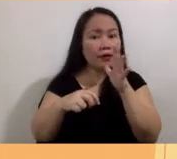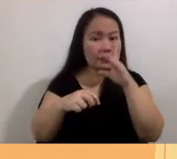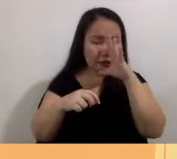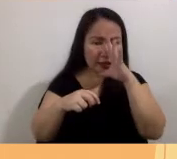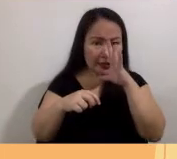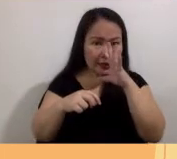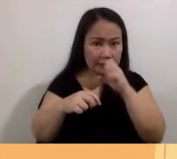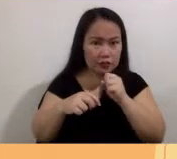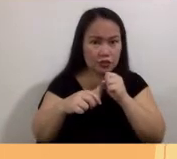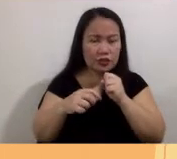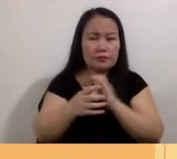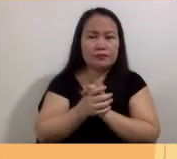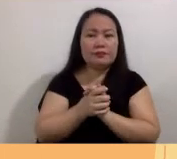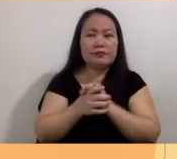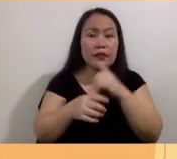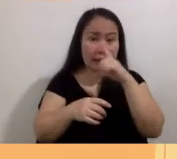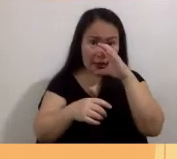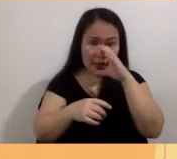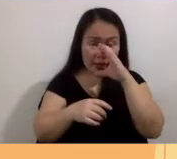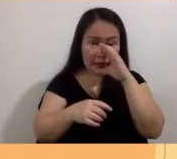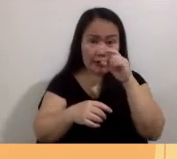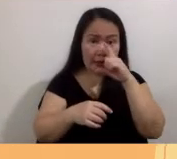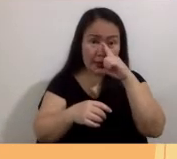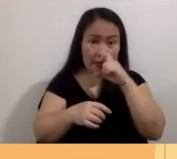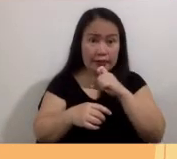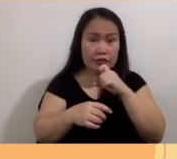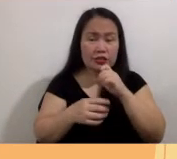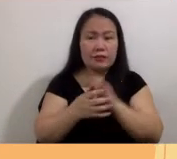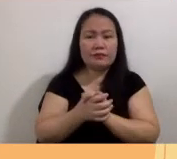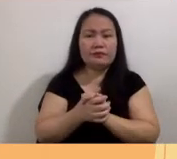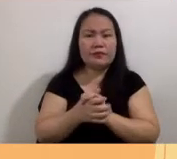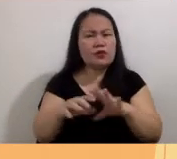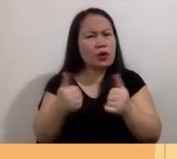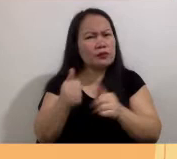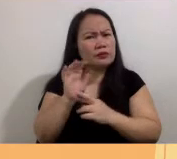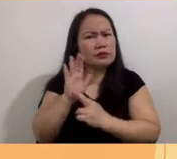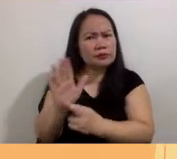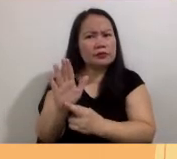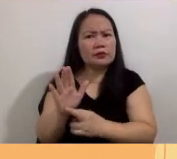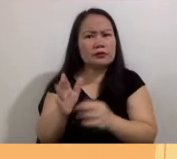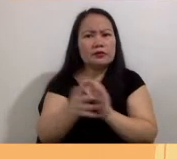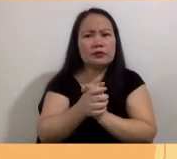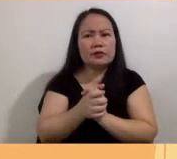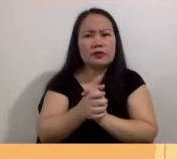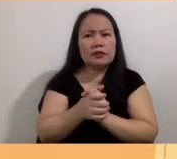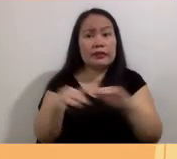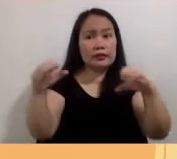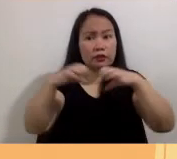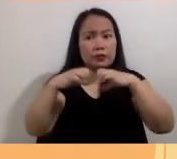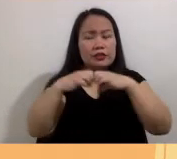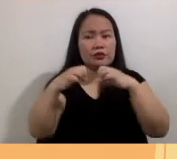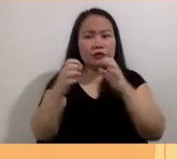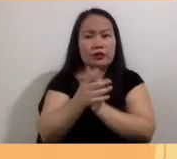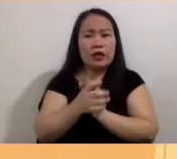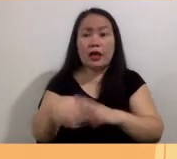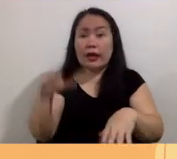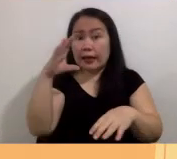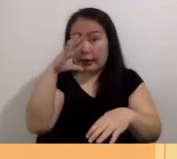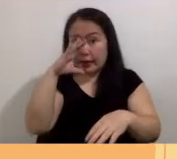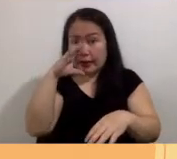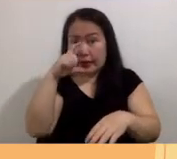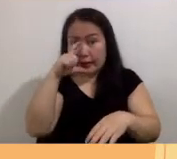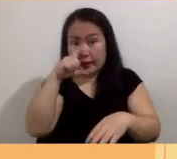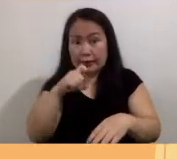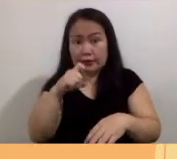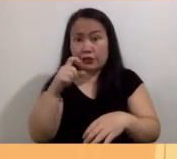age ng mother niya naman in 10 years. So, how are we going to represent this in an equation? So, age of